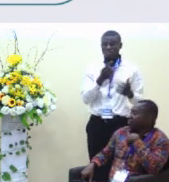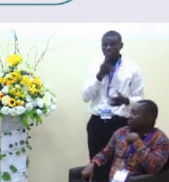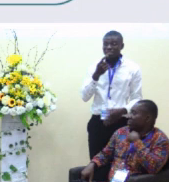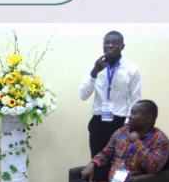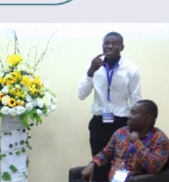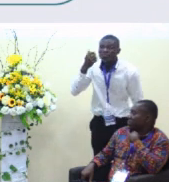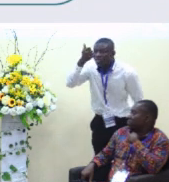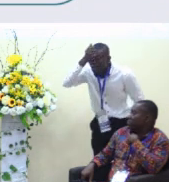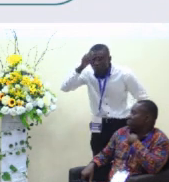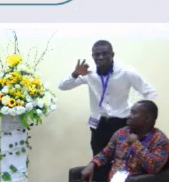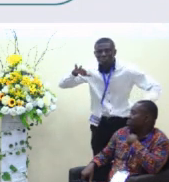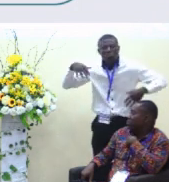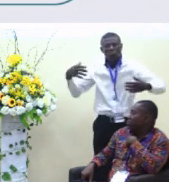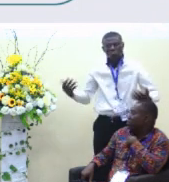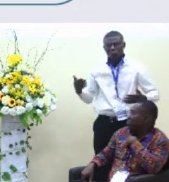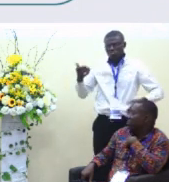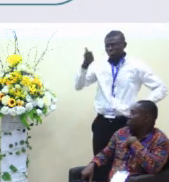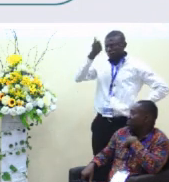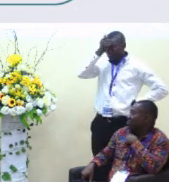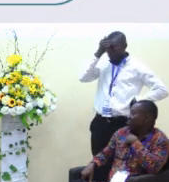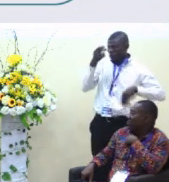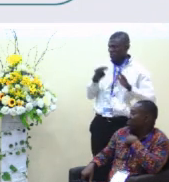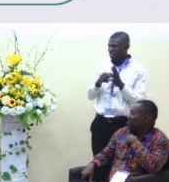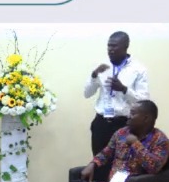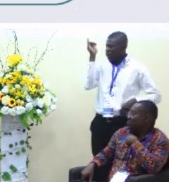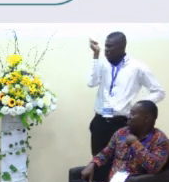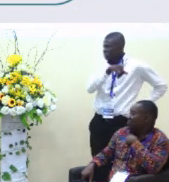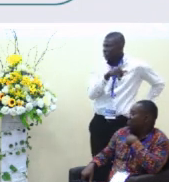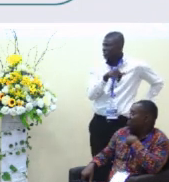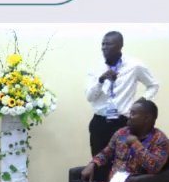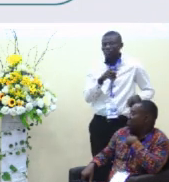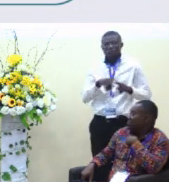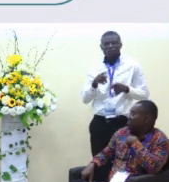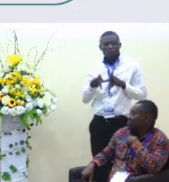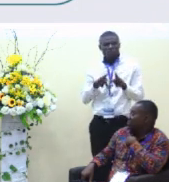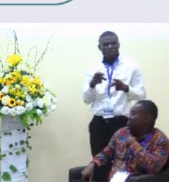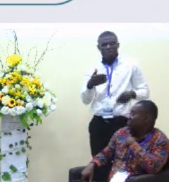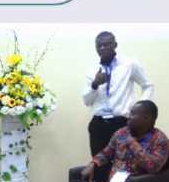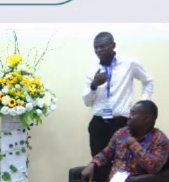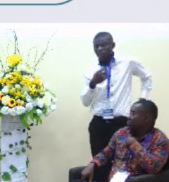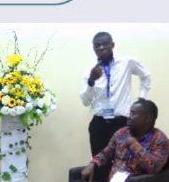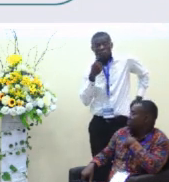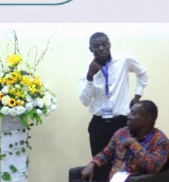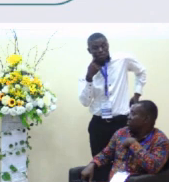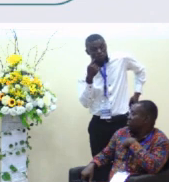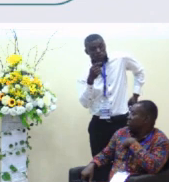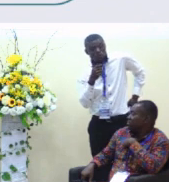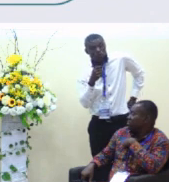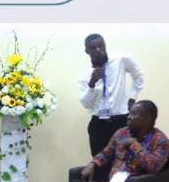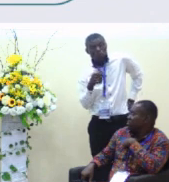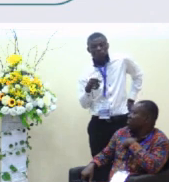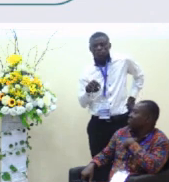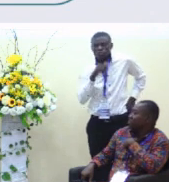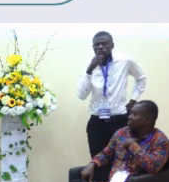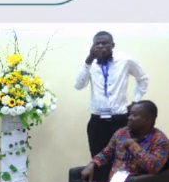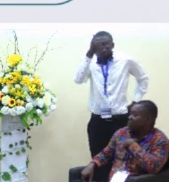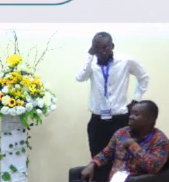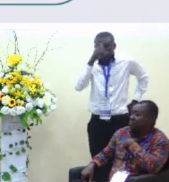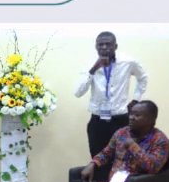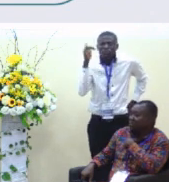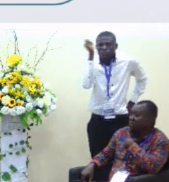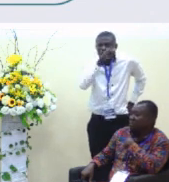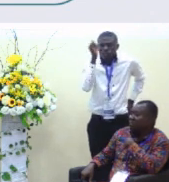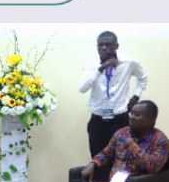and dumb. You say dumb, it means the person is foolish. But people who have hearing impairment, they are not foolish people.